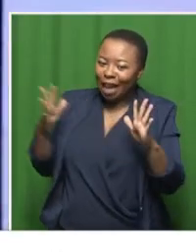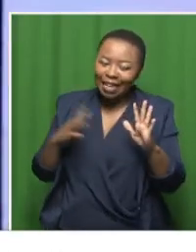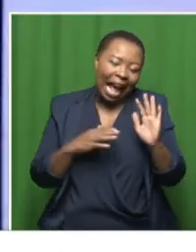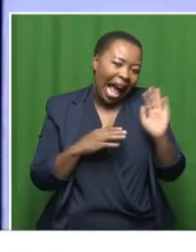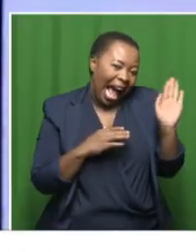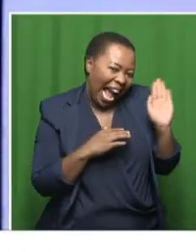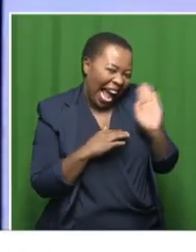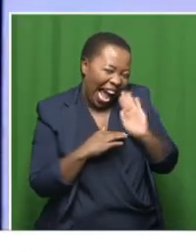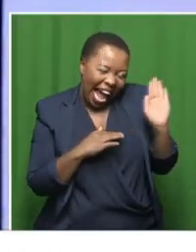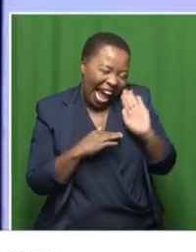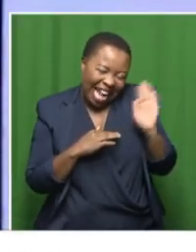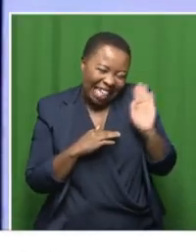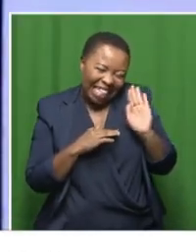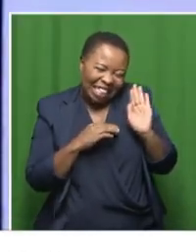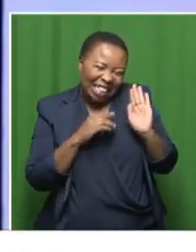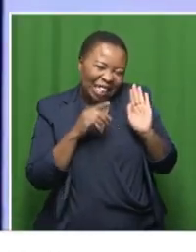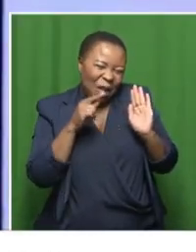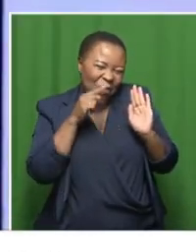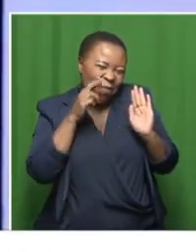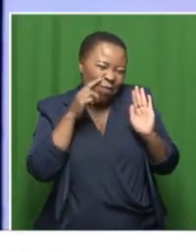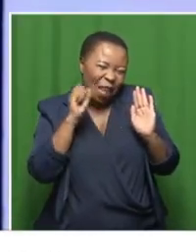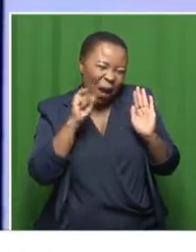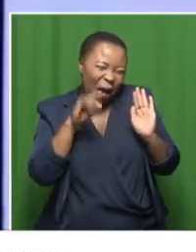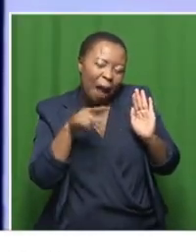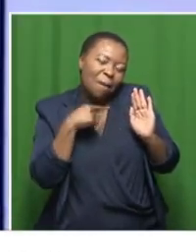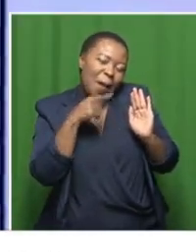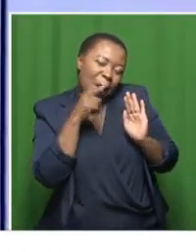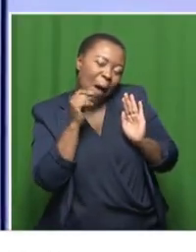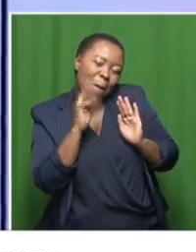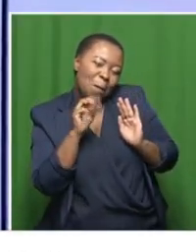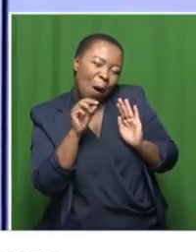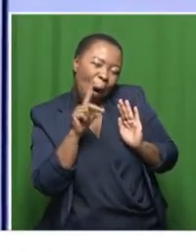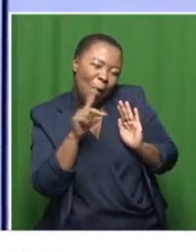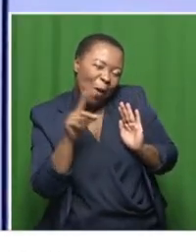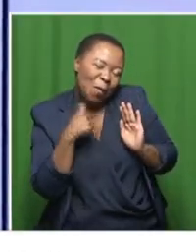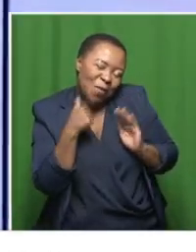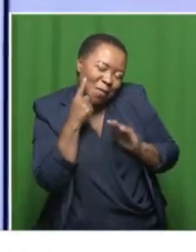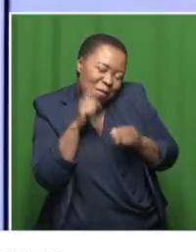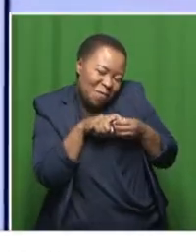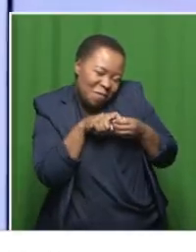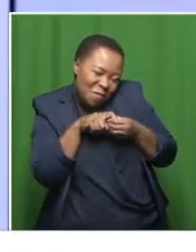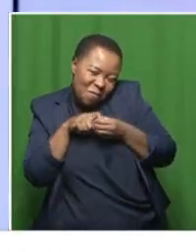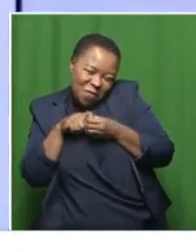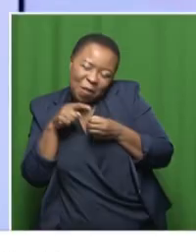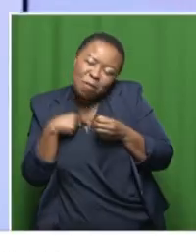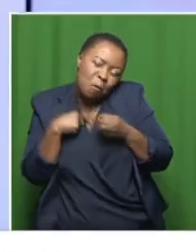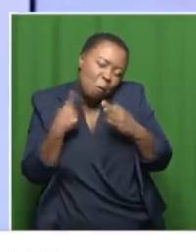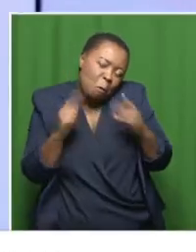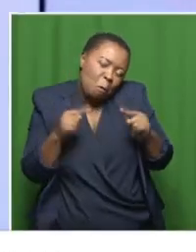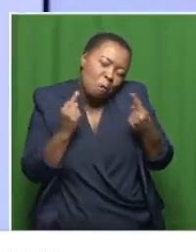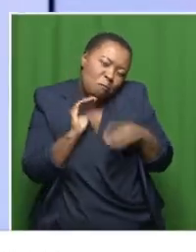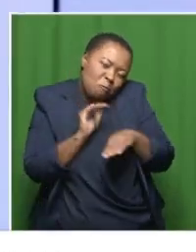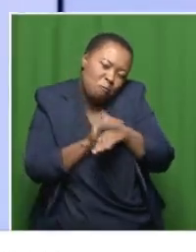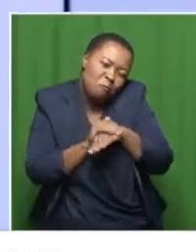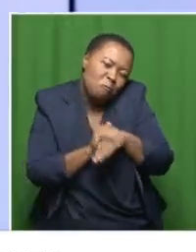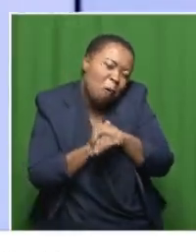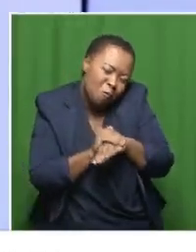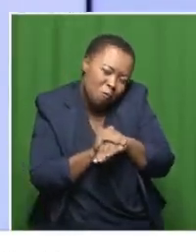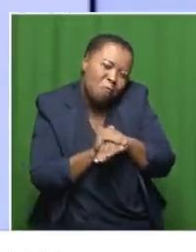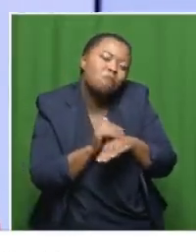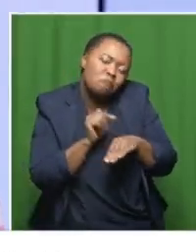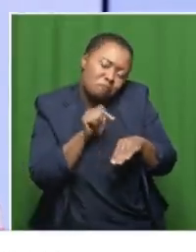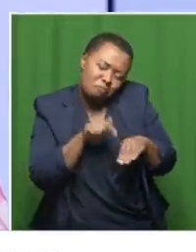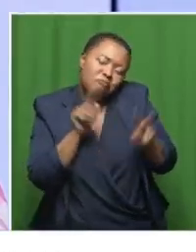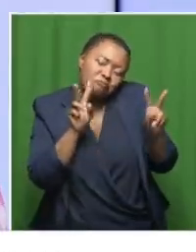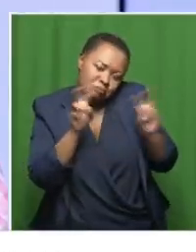Simpiwe. My name is Mondo, and I'm shy, and I struggle to make friends, and that's my